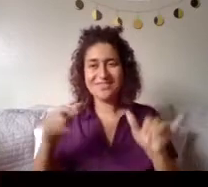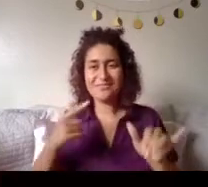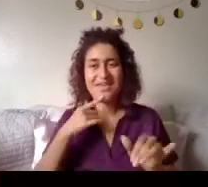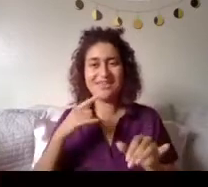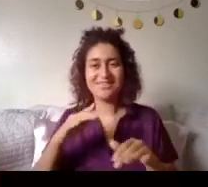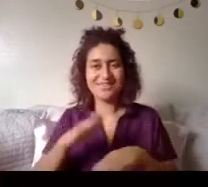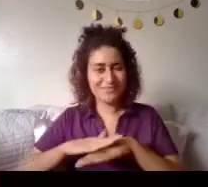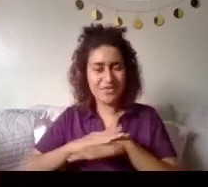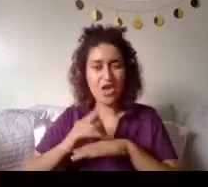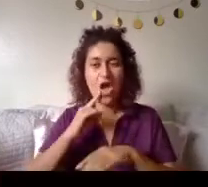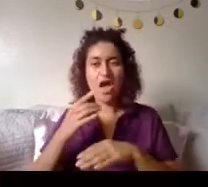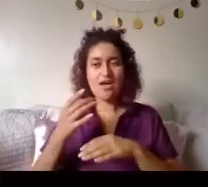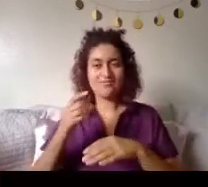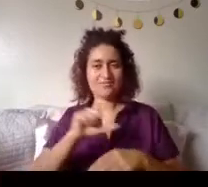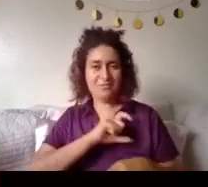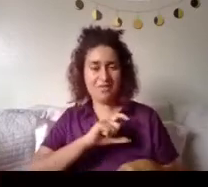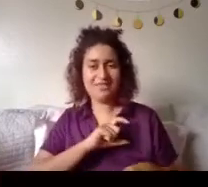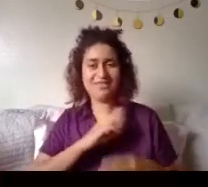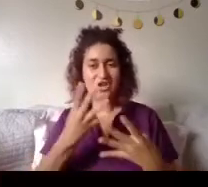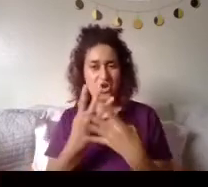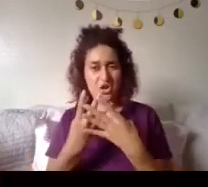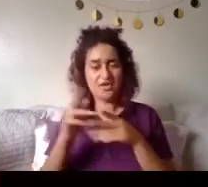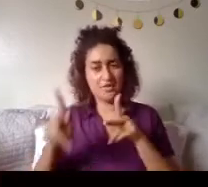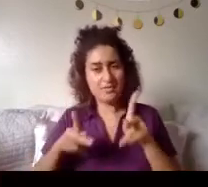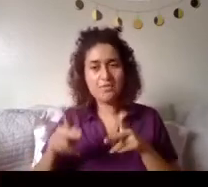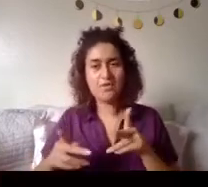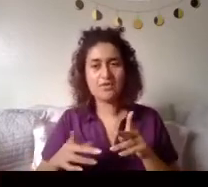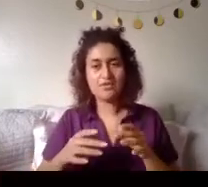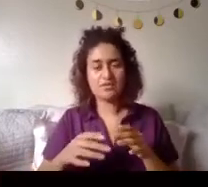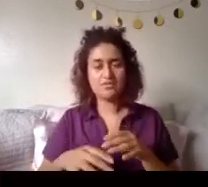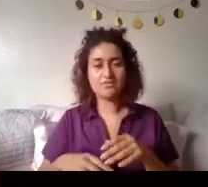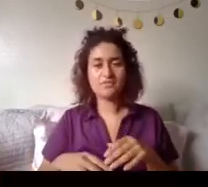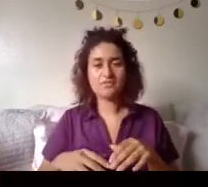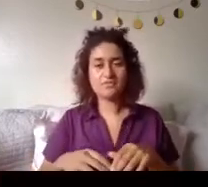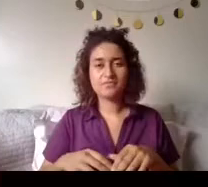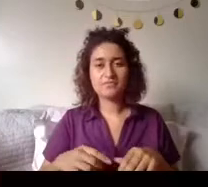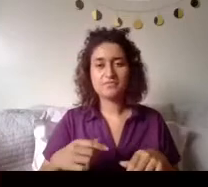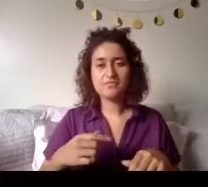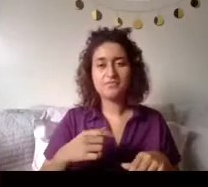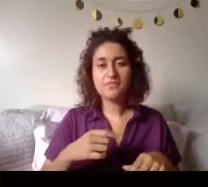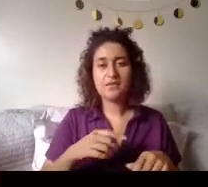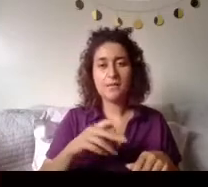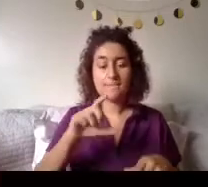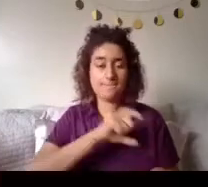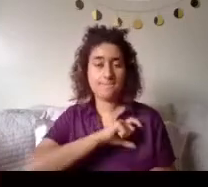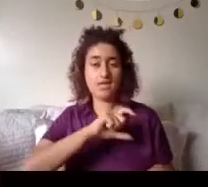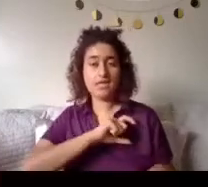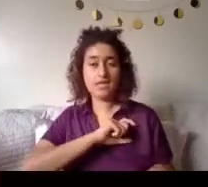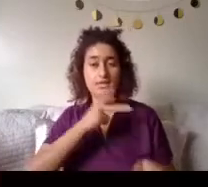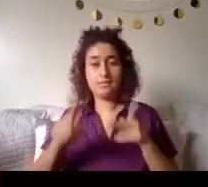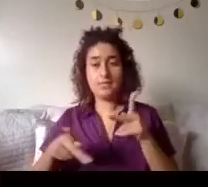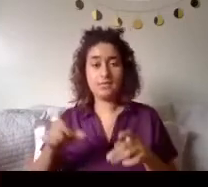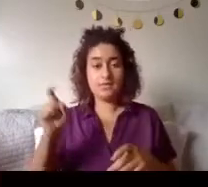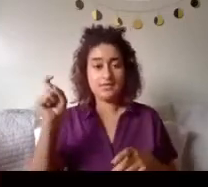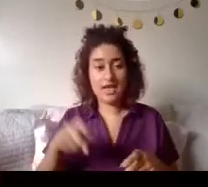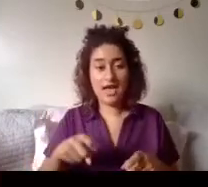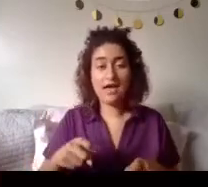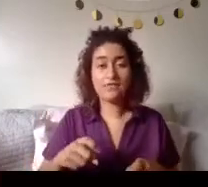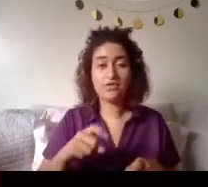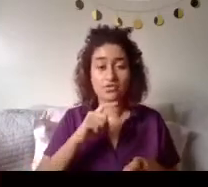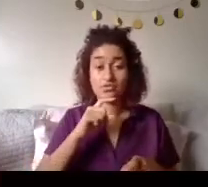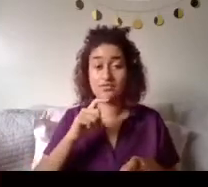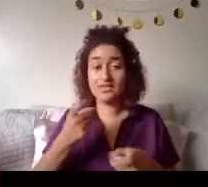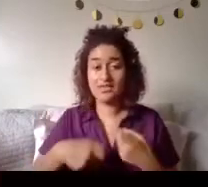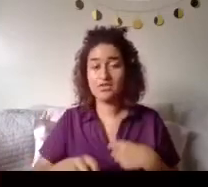of policed and incarcerated subjects. Moreover, police subjects have to do the labor of